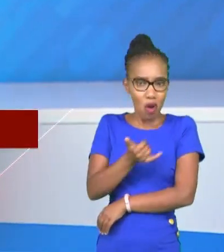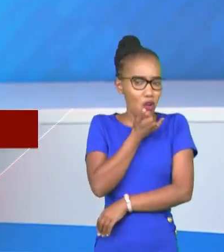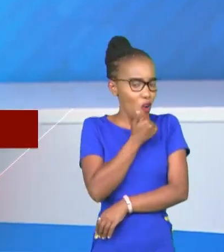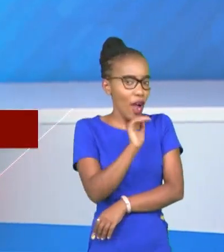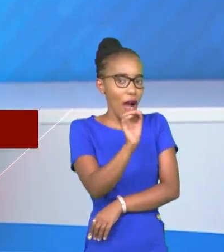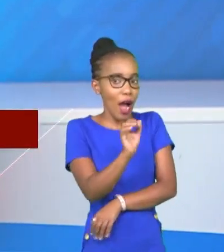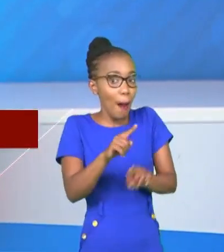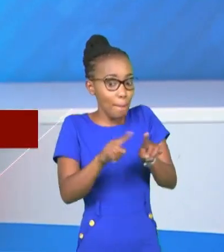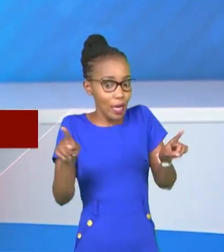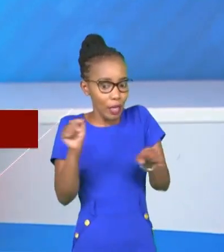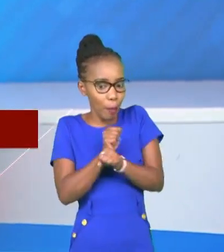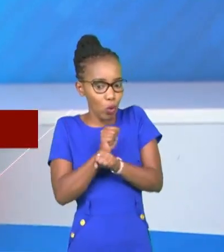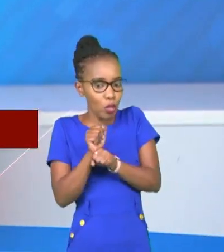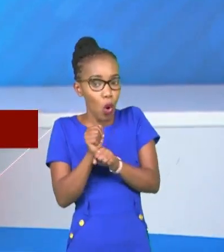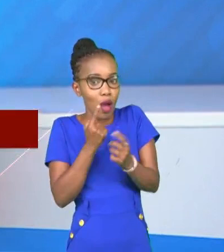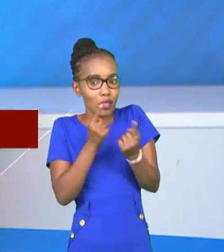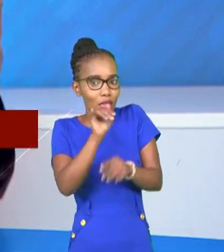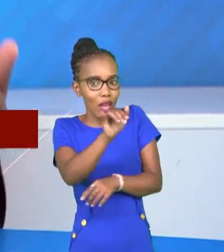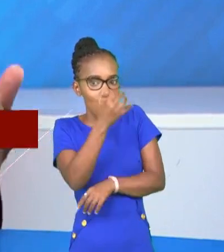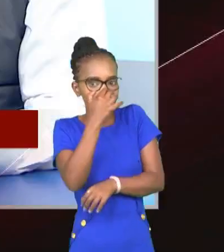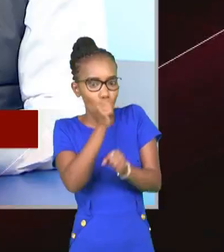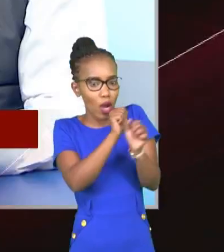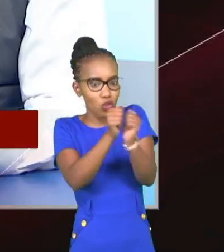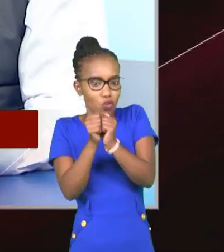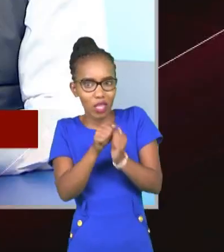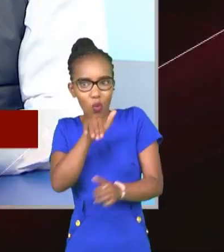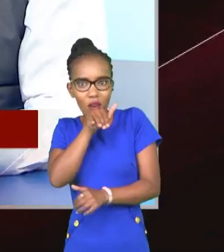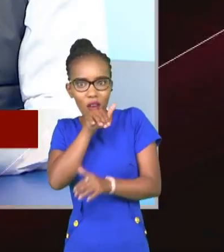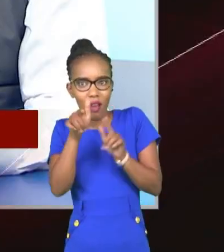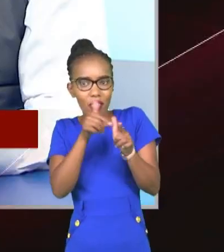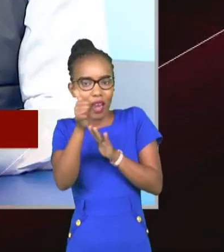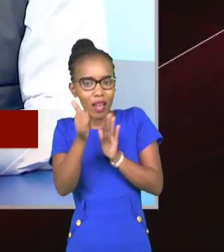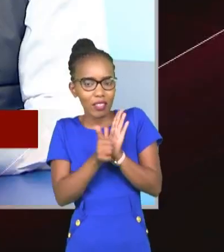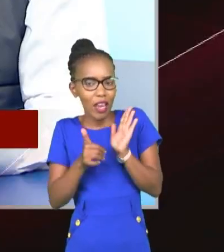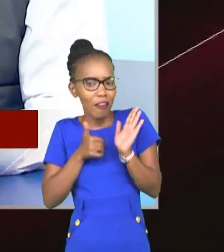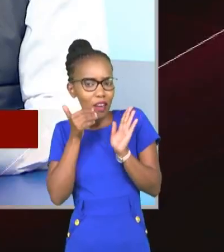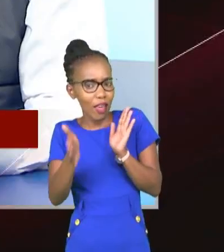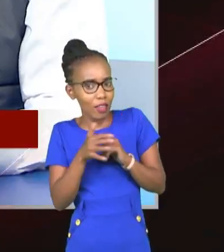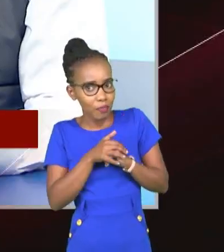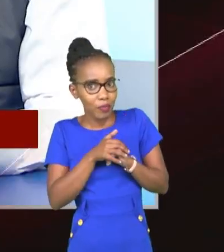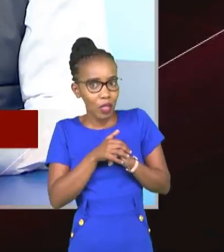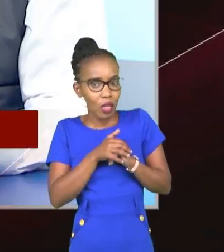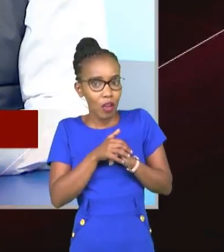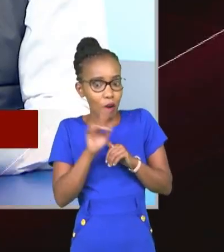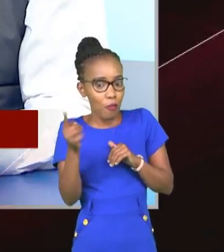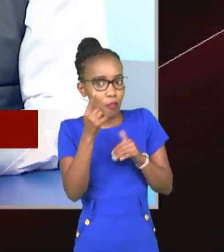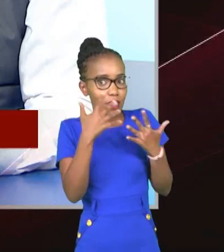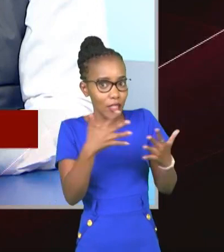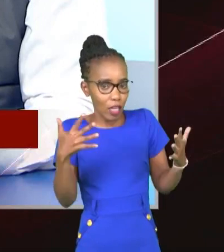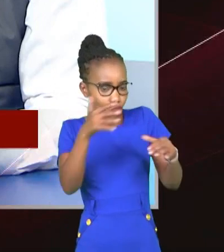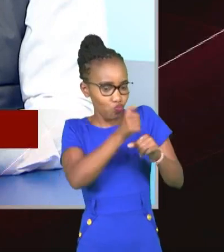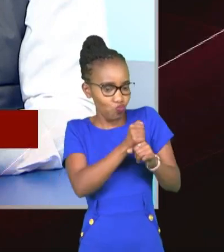but now you cannot say Ruto working with Raila, there's no manifesto. For one, you know, once first thing is to form the